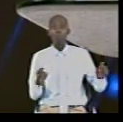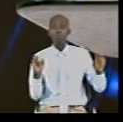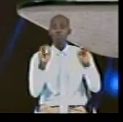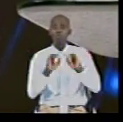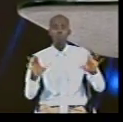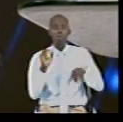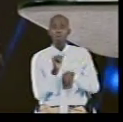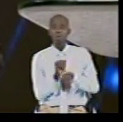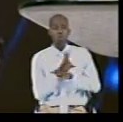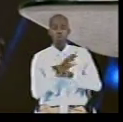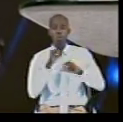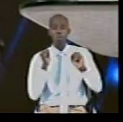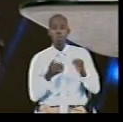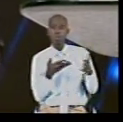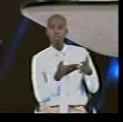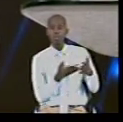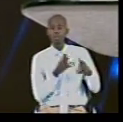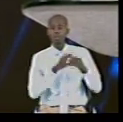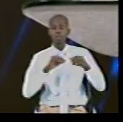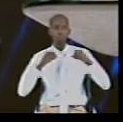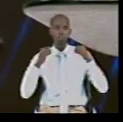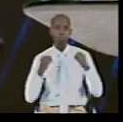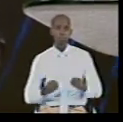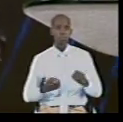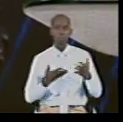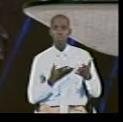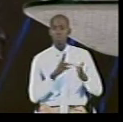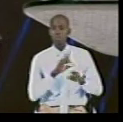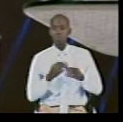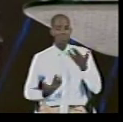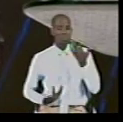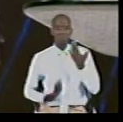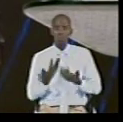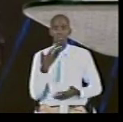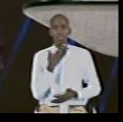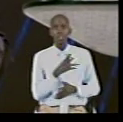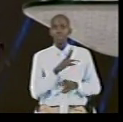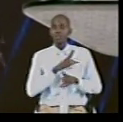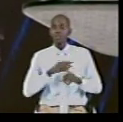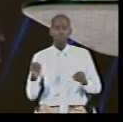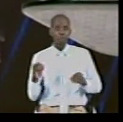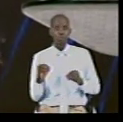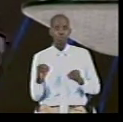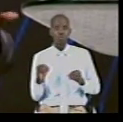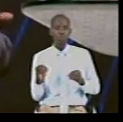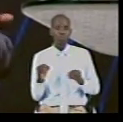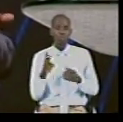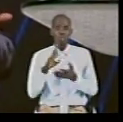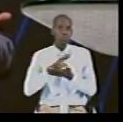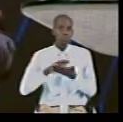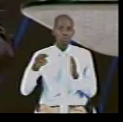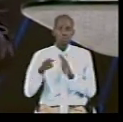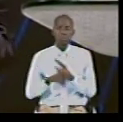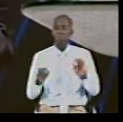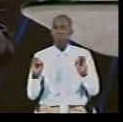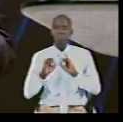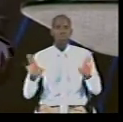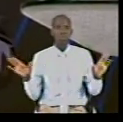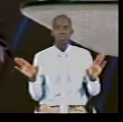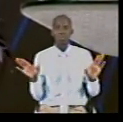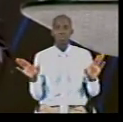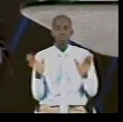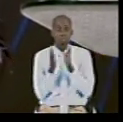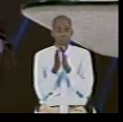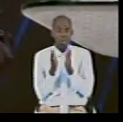power, no strength, no fire, no coolness, no righteousness, nothing. Prayer will